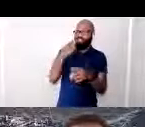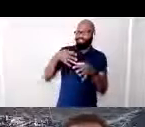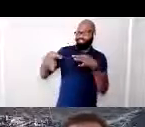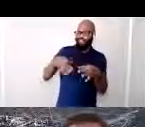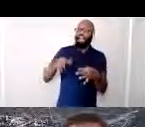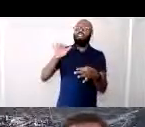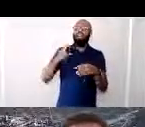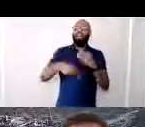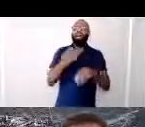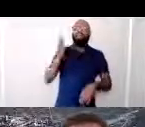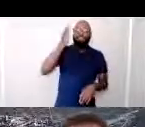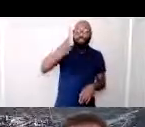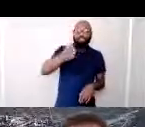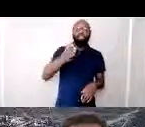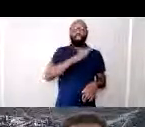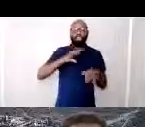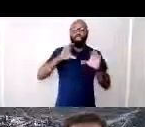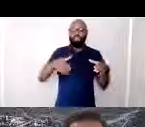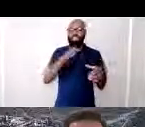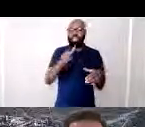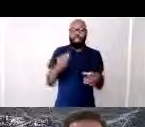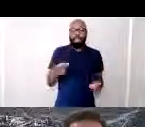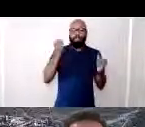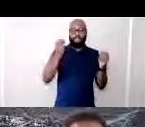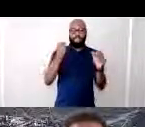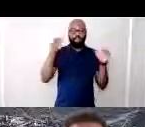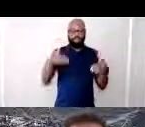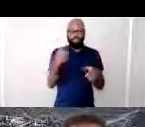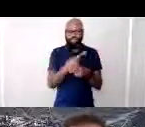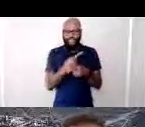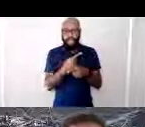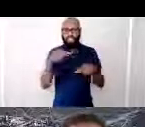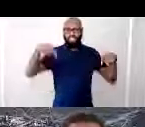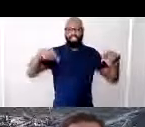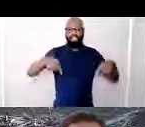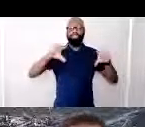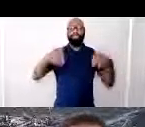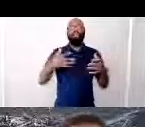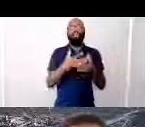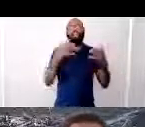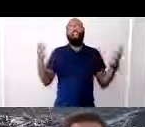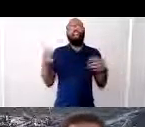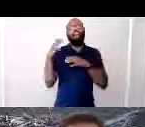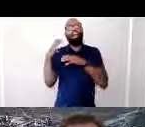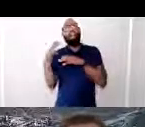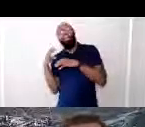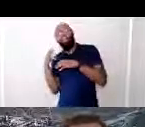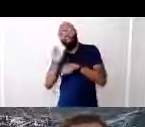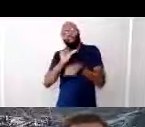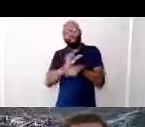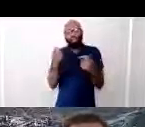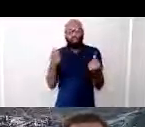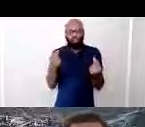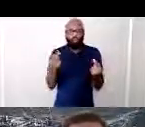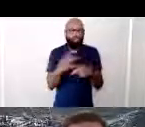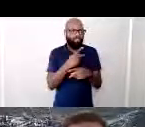as opposed to the immediate purview of this AC3, right? Because this group has a lot of work to do to get its legs under it to figure out how to